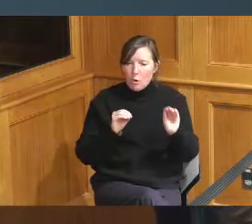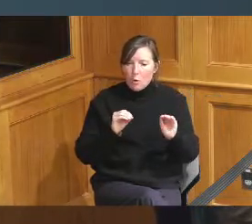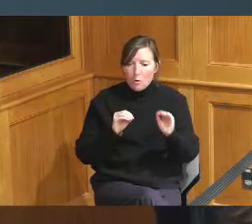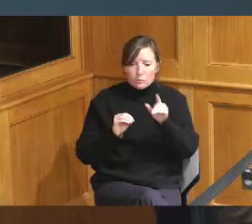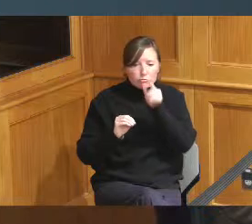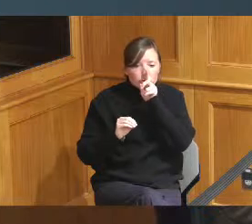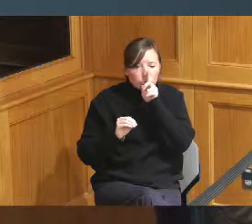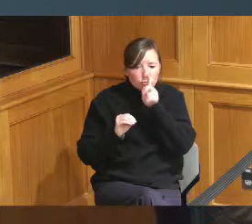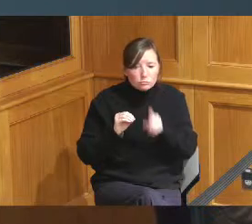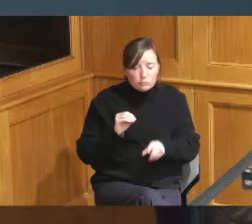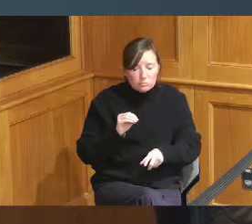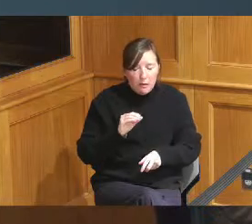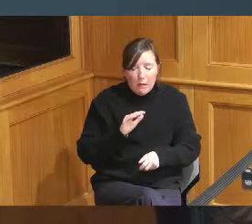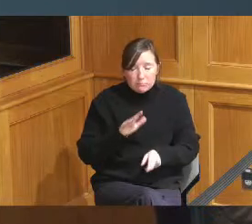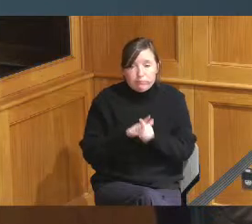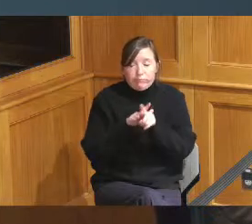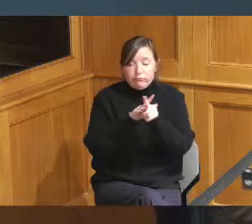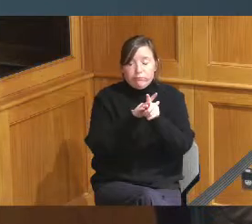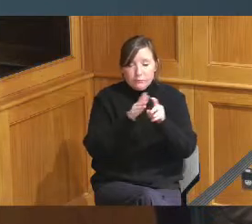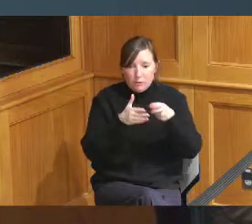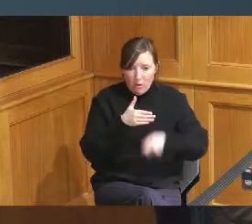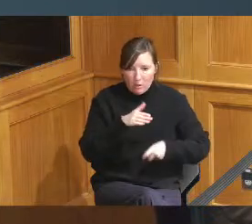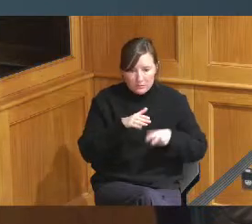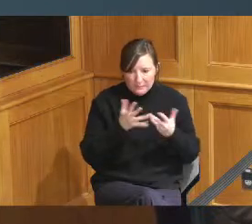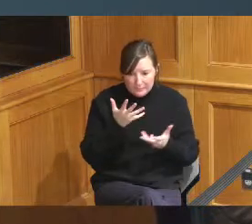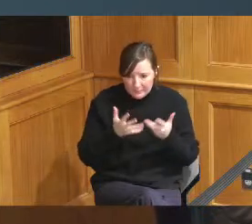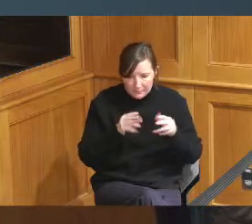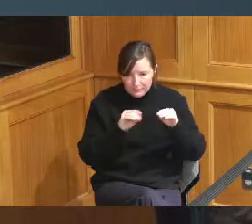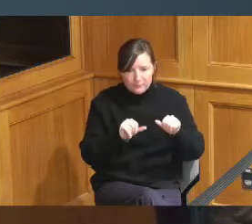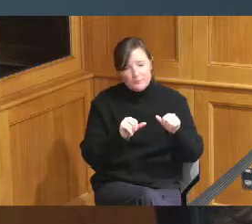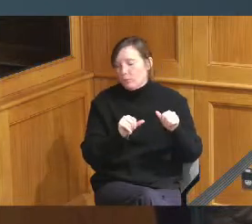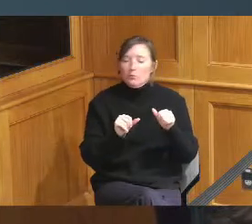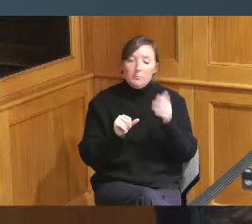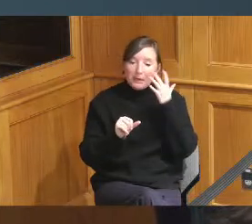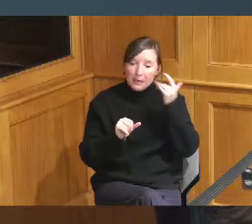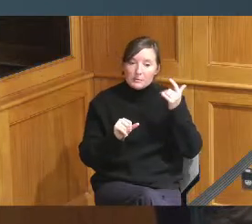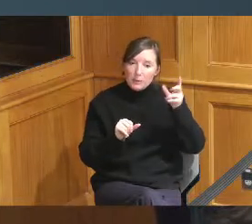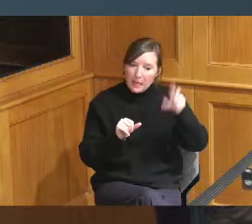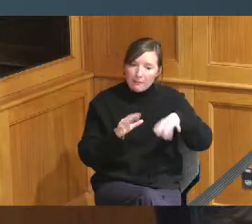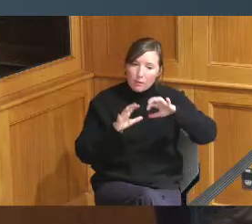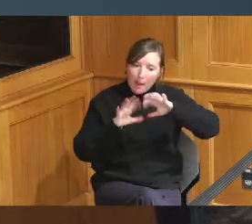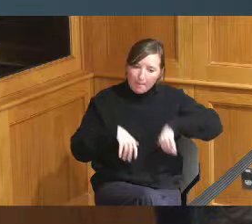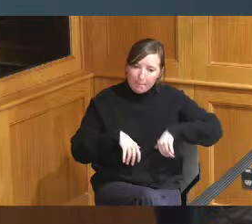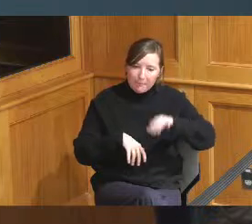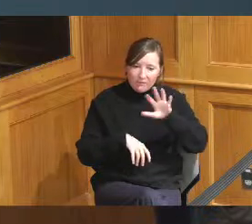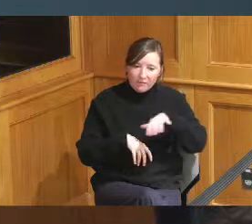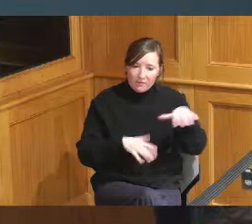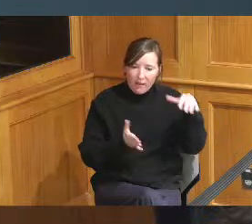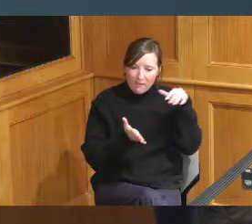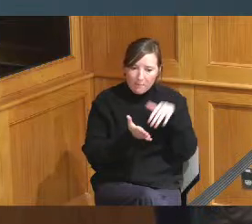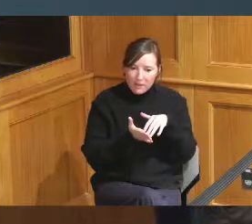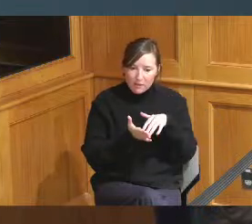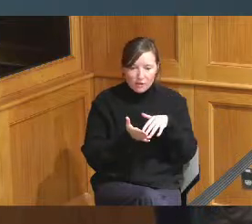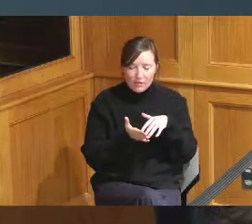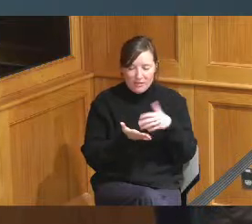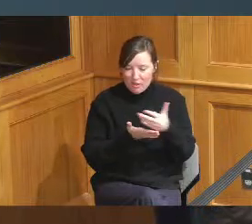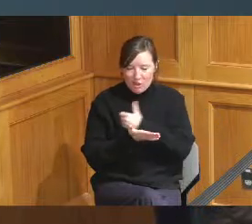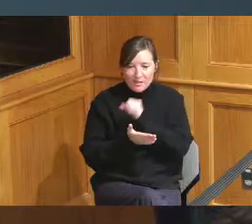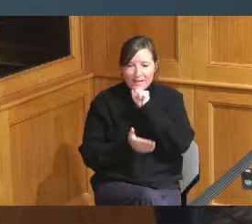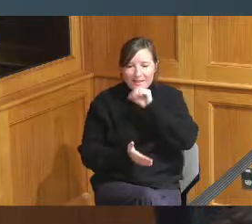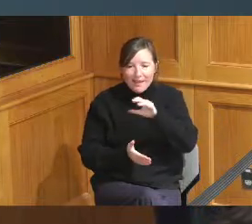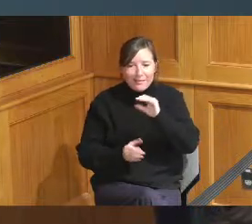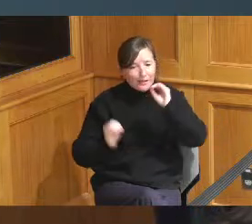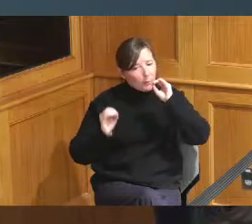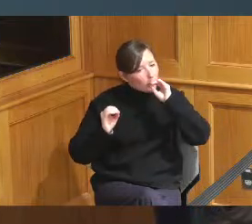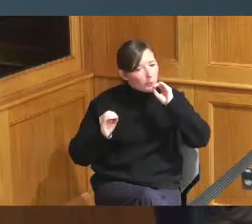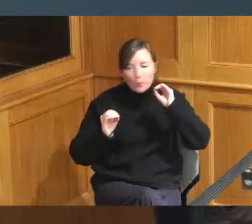costs coming in, because we already got $55 million to tear all that stuff down, and we haven't made a dime back. Yeah,